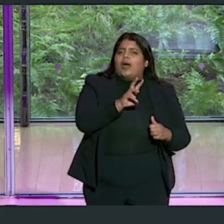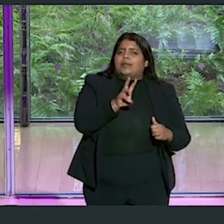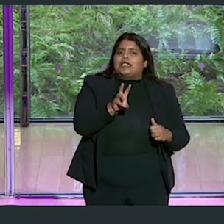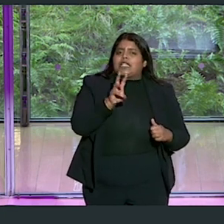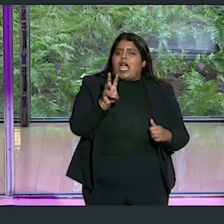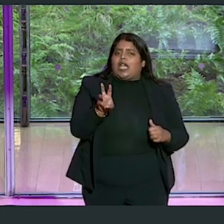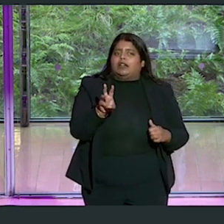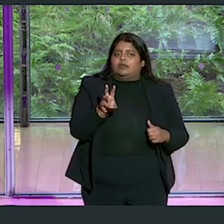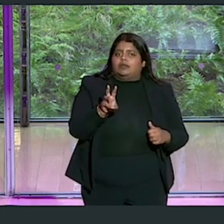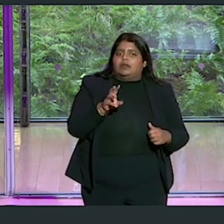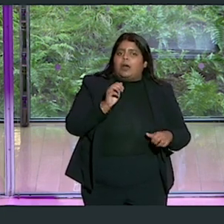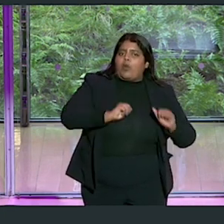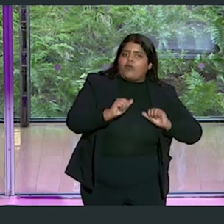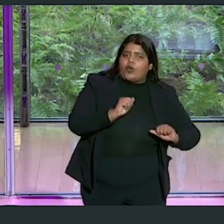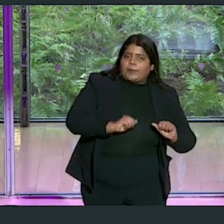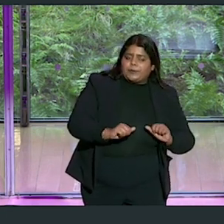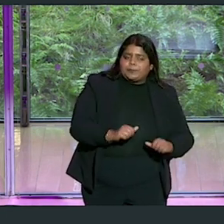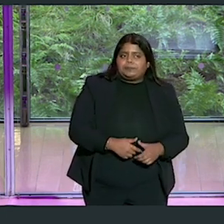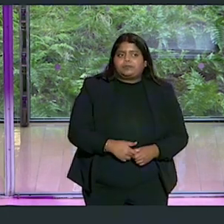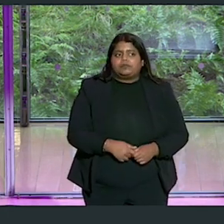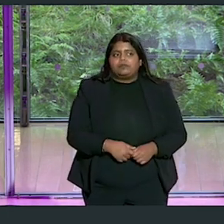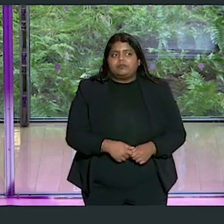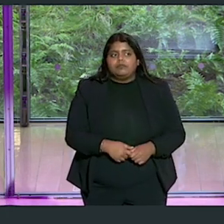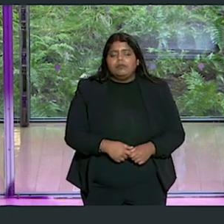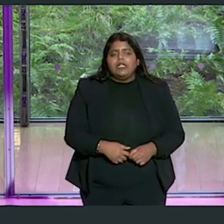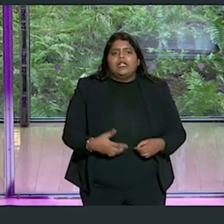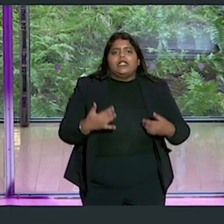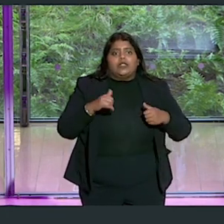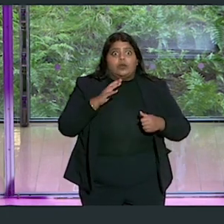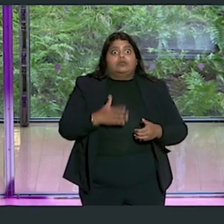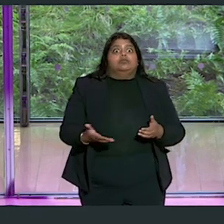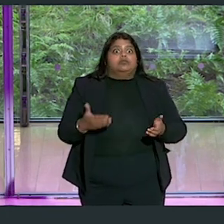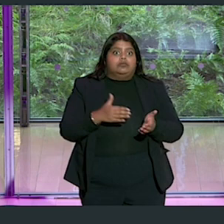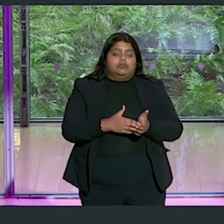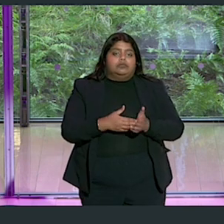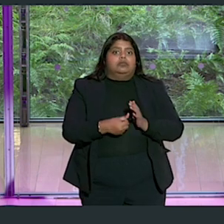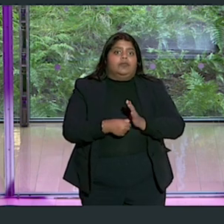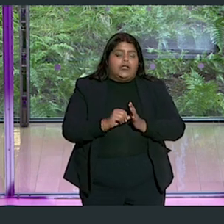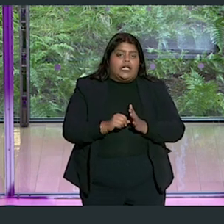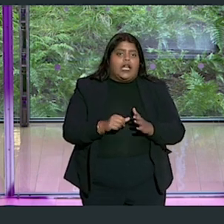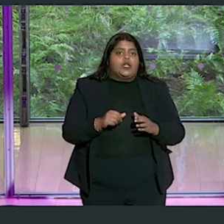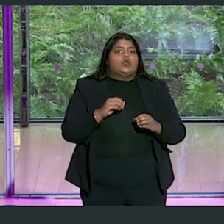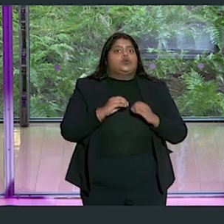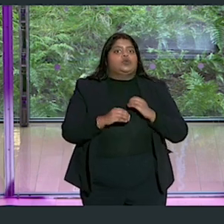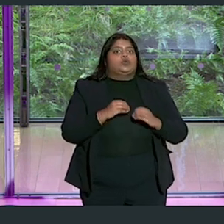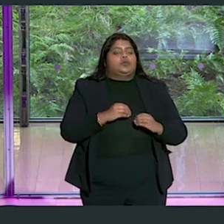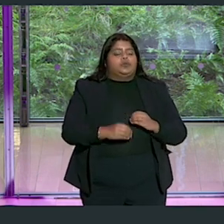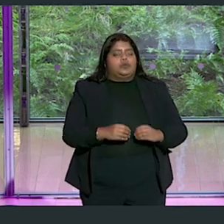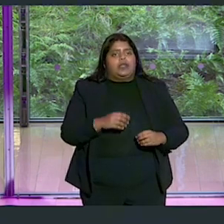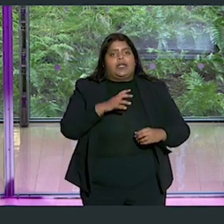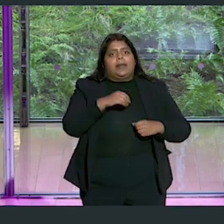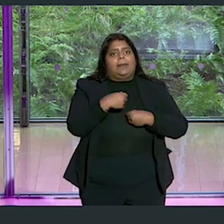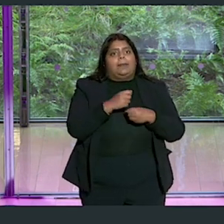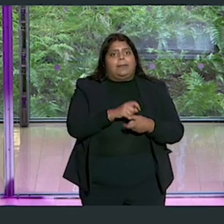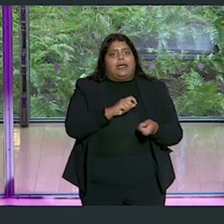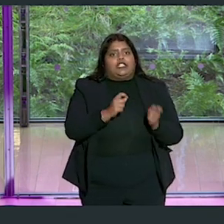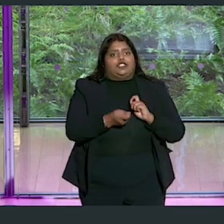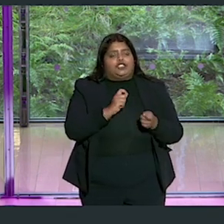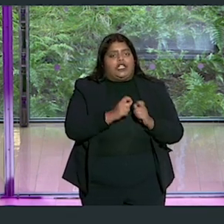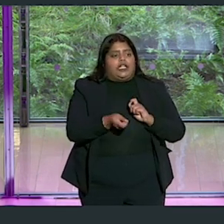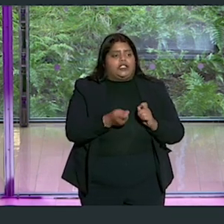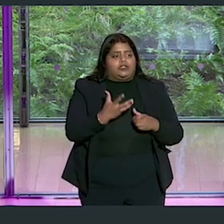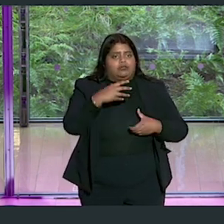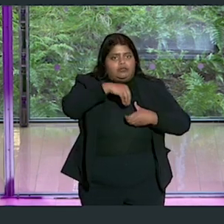will iterate or make incremental improvements to a website experience beyond that